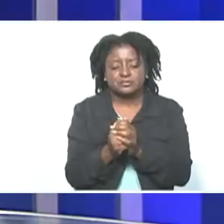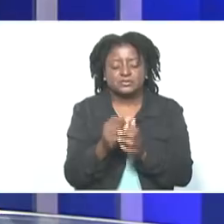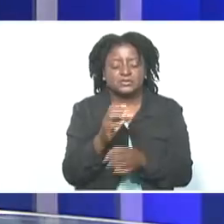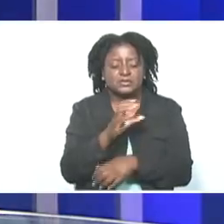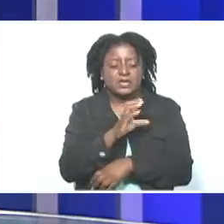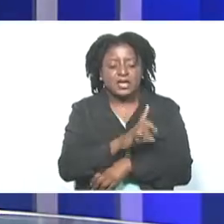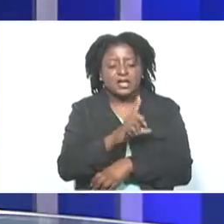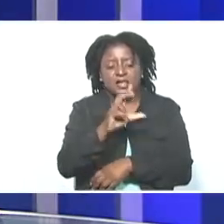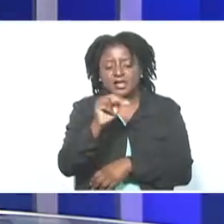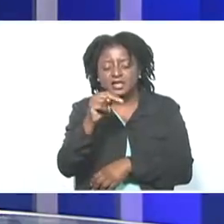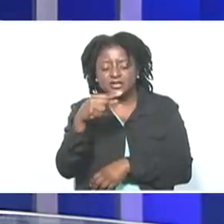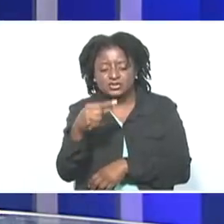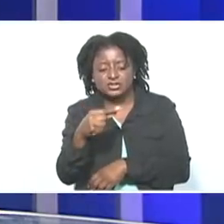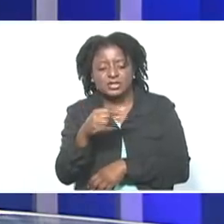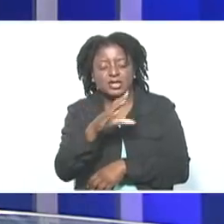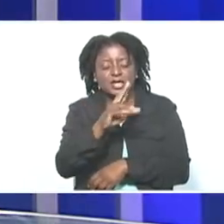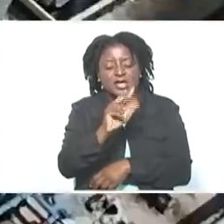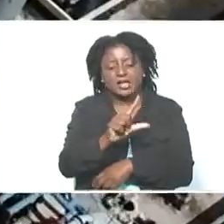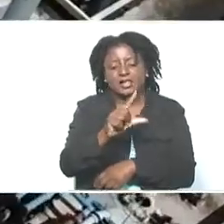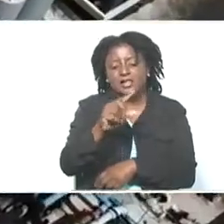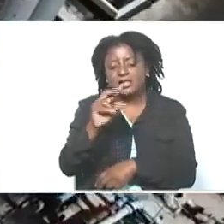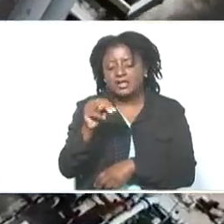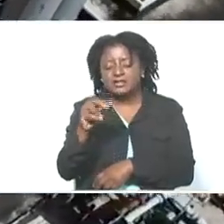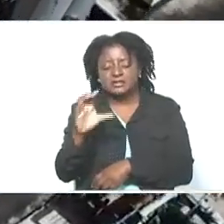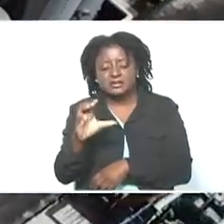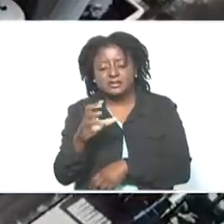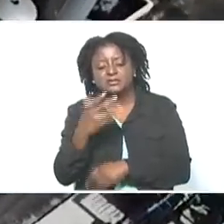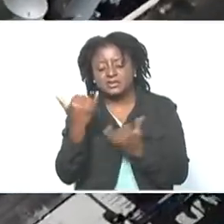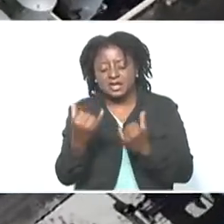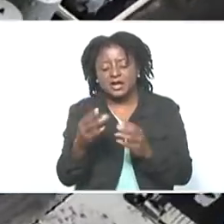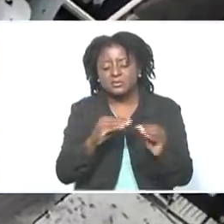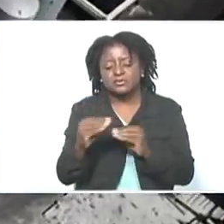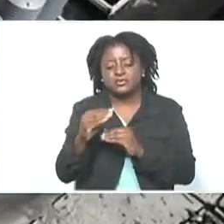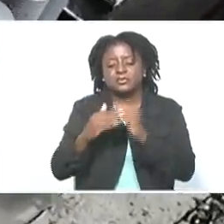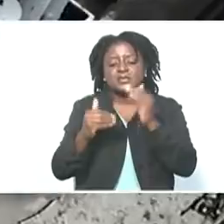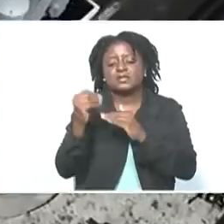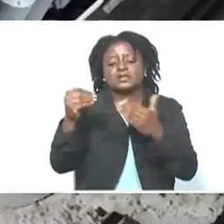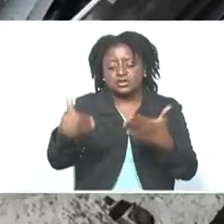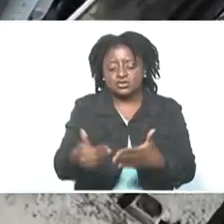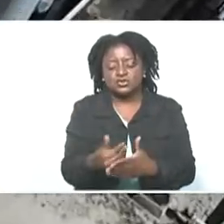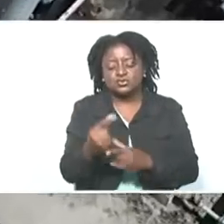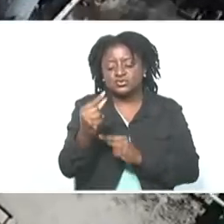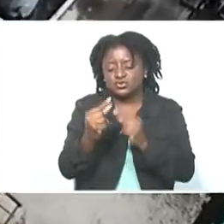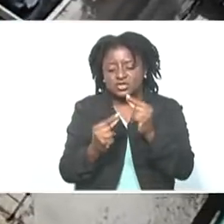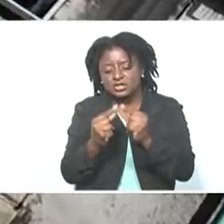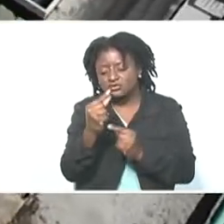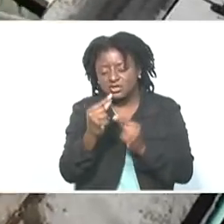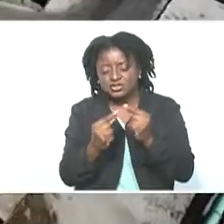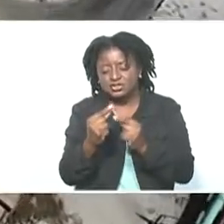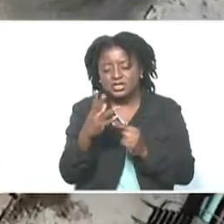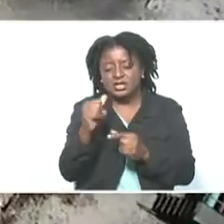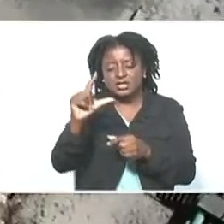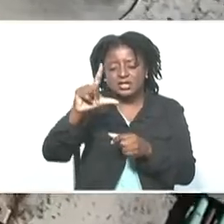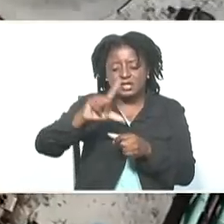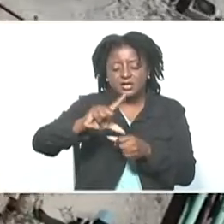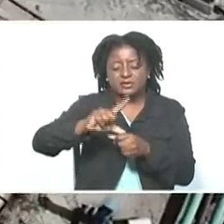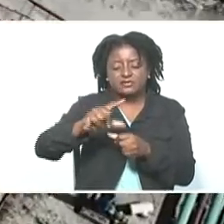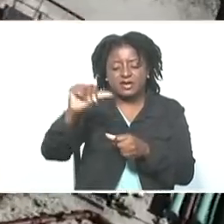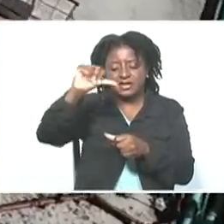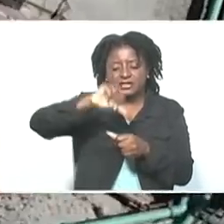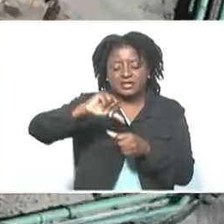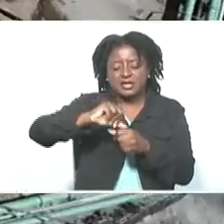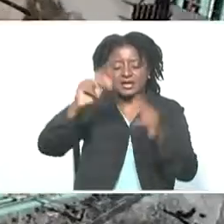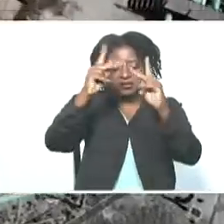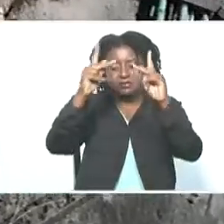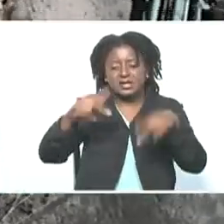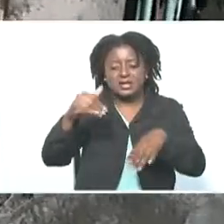LNG LLC and its affiliates will now move to build a new generation and liquefied gas plant at Clifton Pier. That news